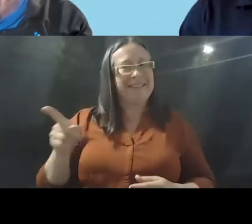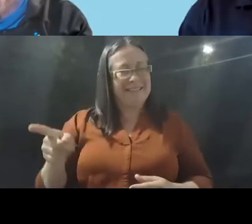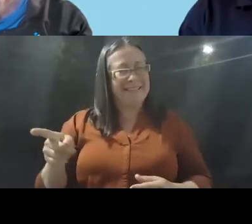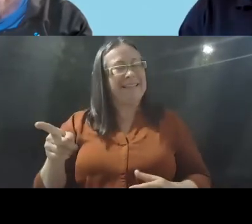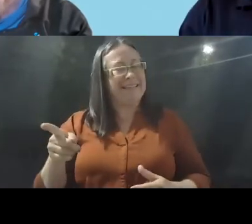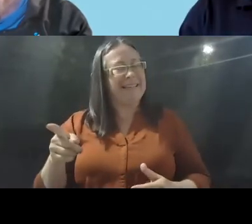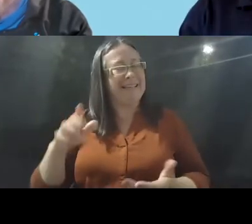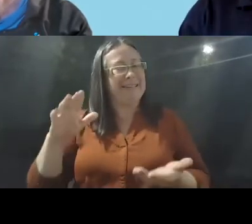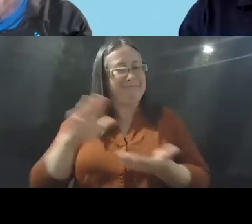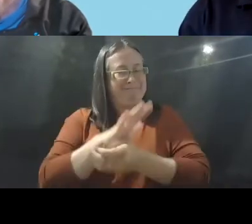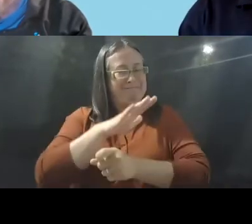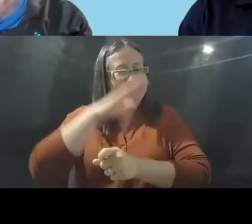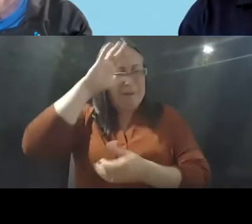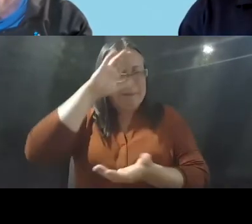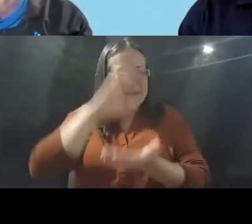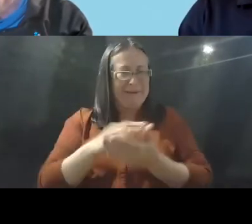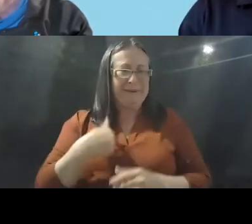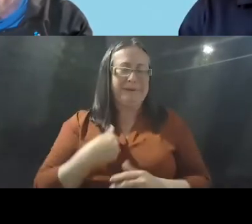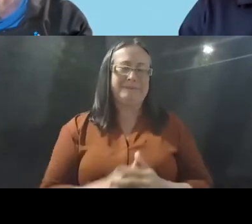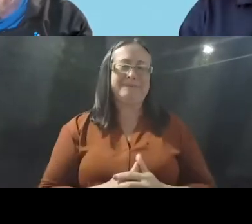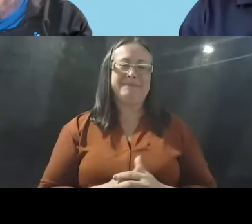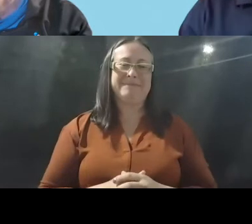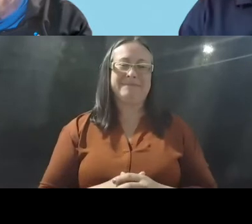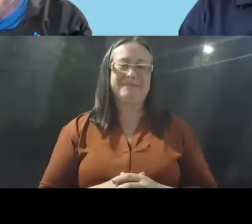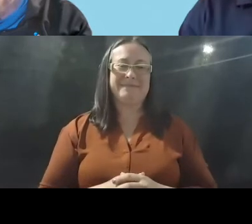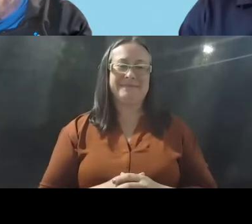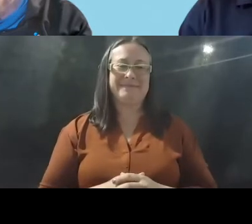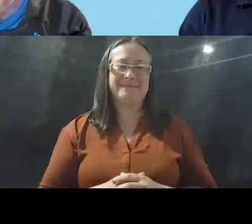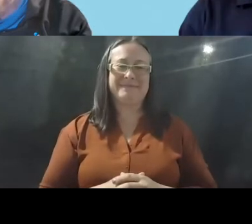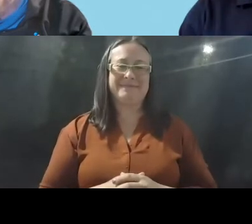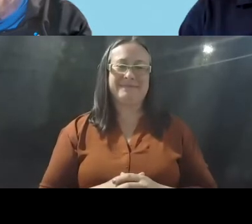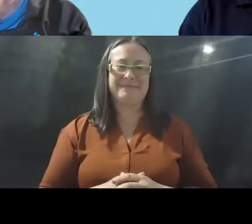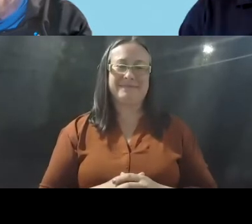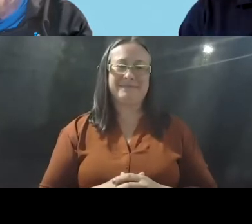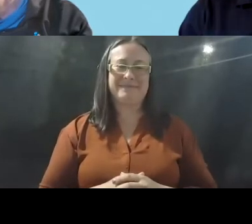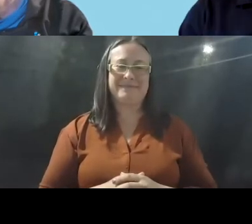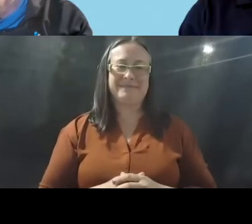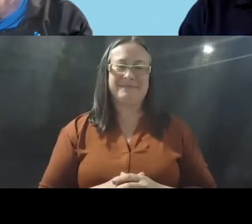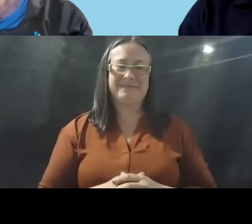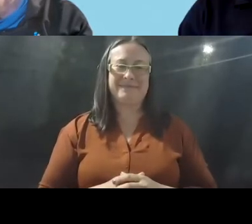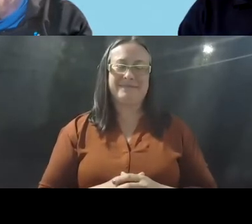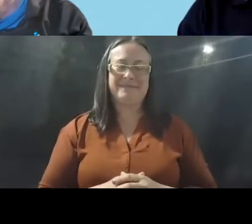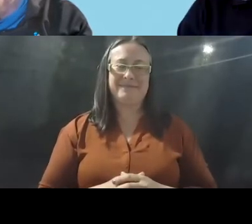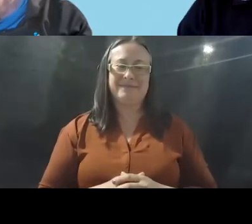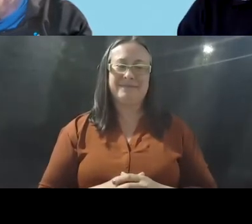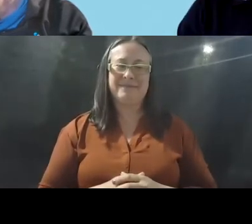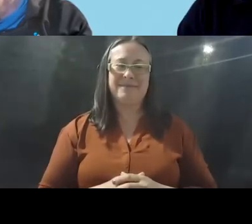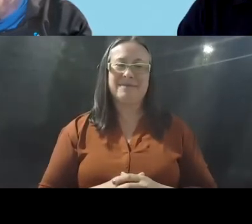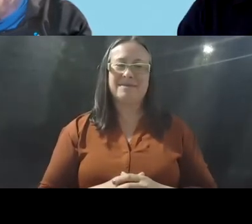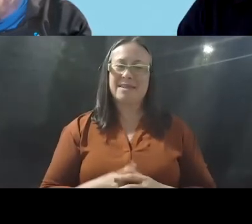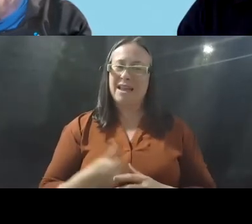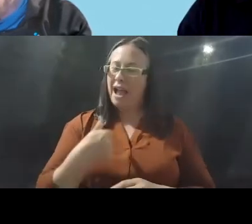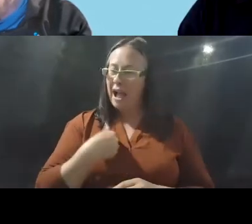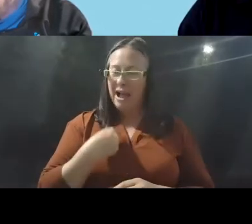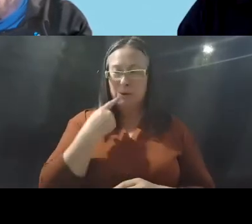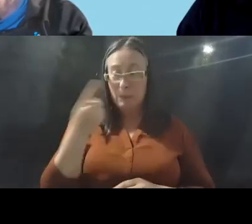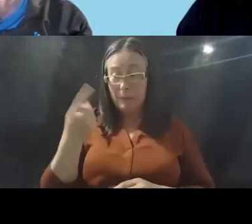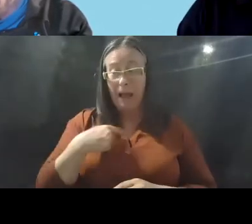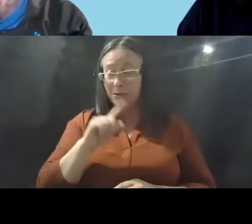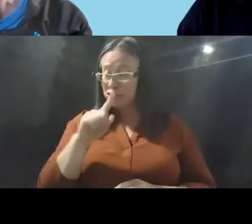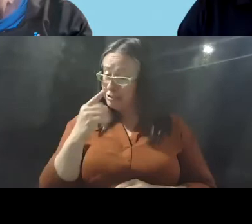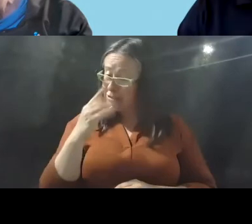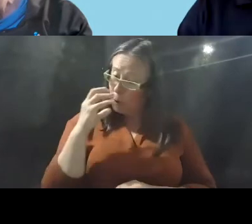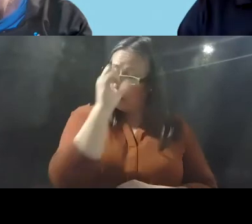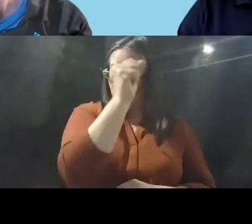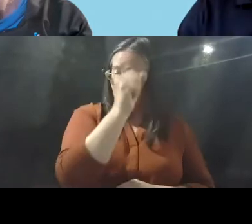That's great. Didn't expect, that I would just go and leave.